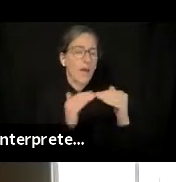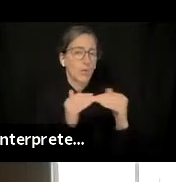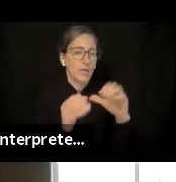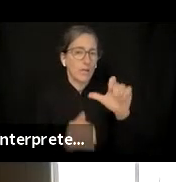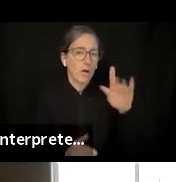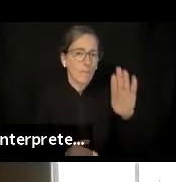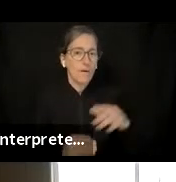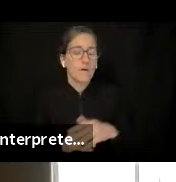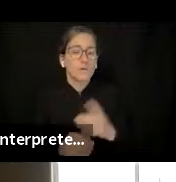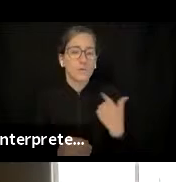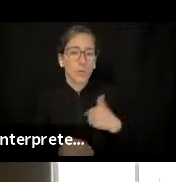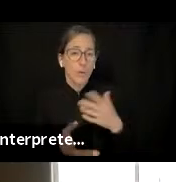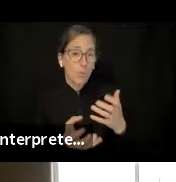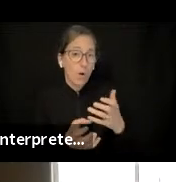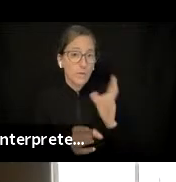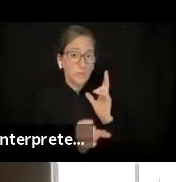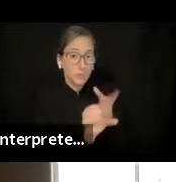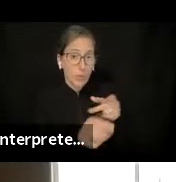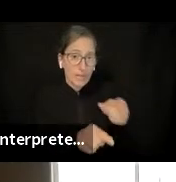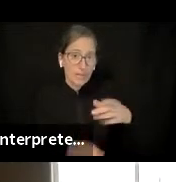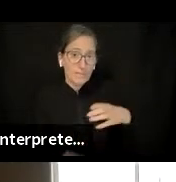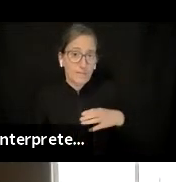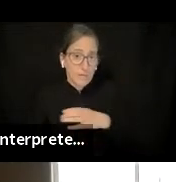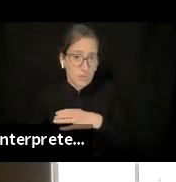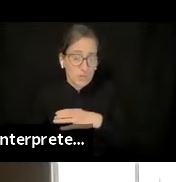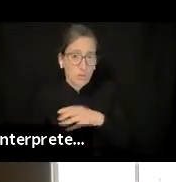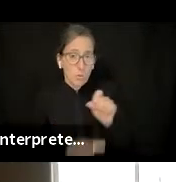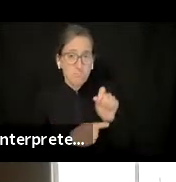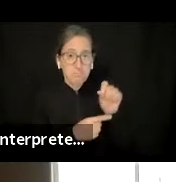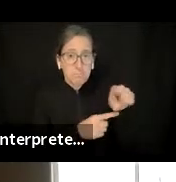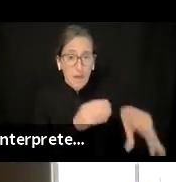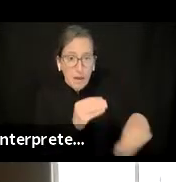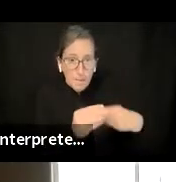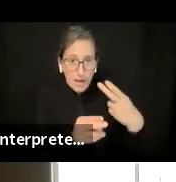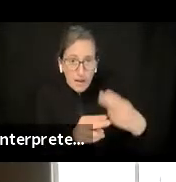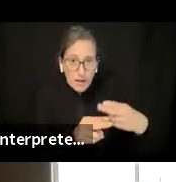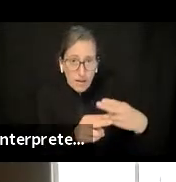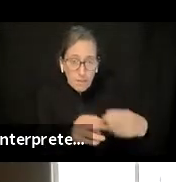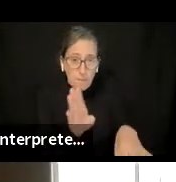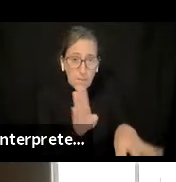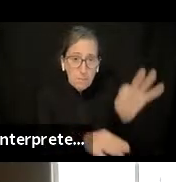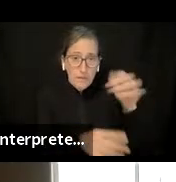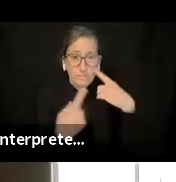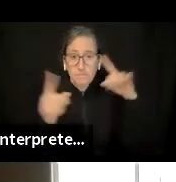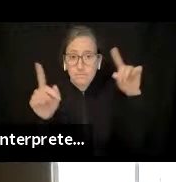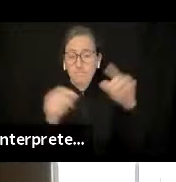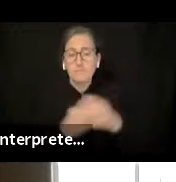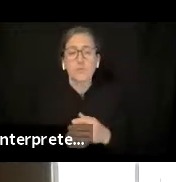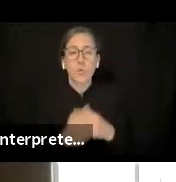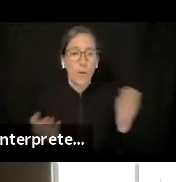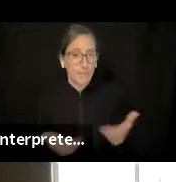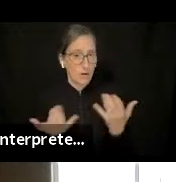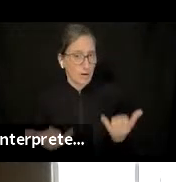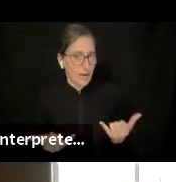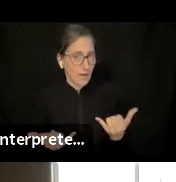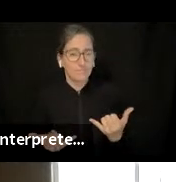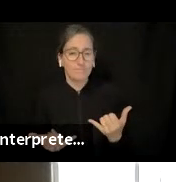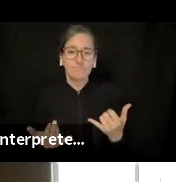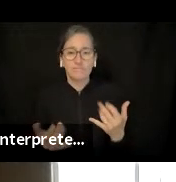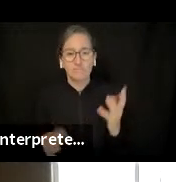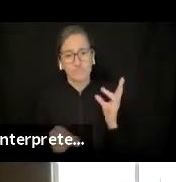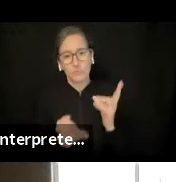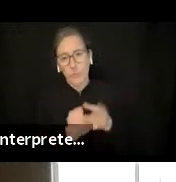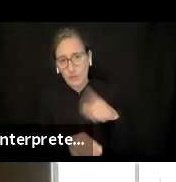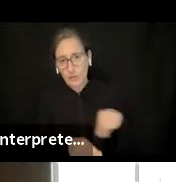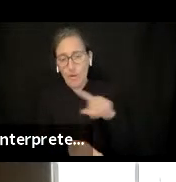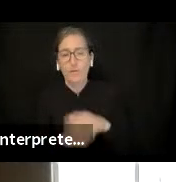voice on it. And I threw my name in the hat as well. And here I am today and here talking with all of you. And